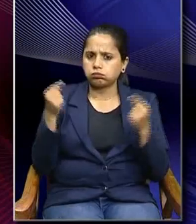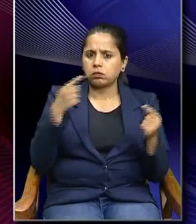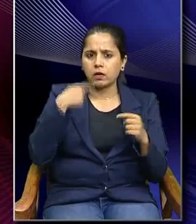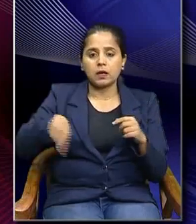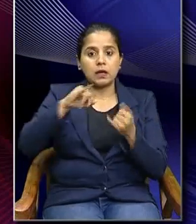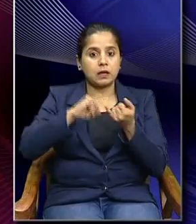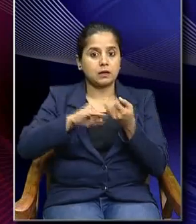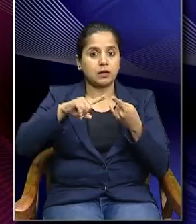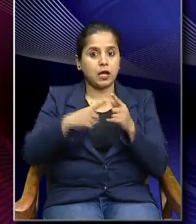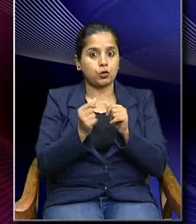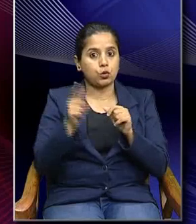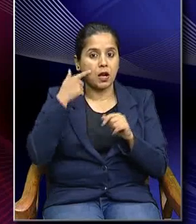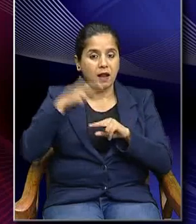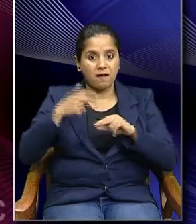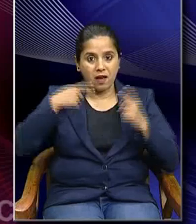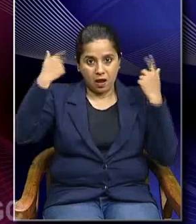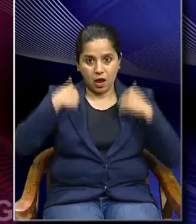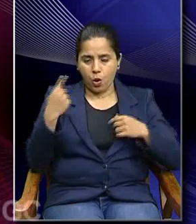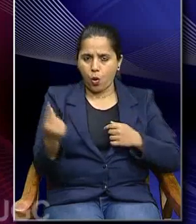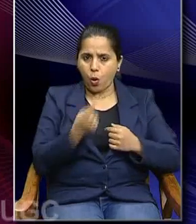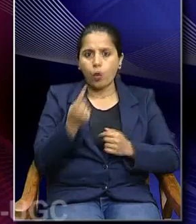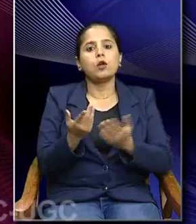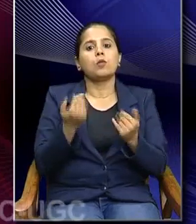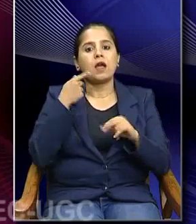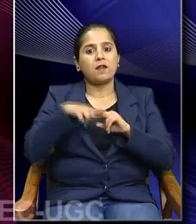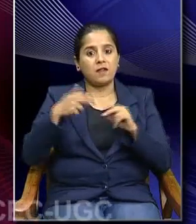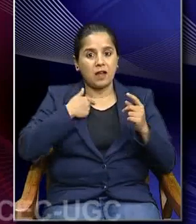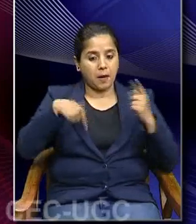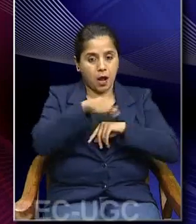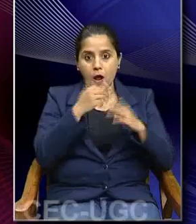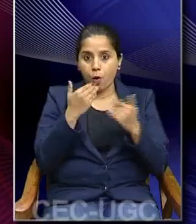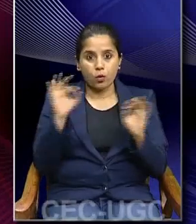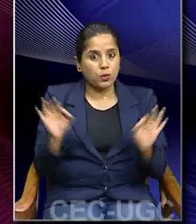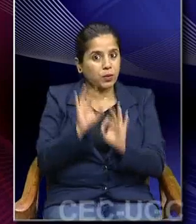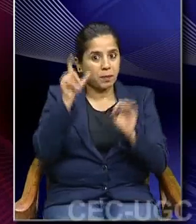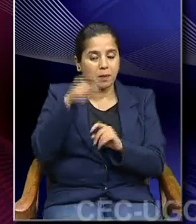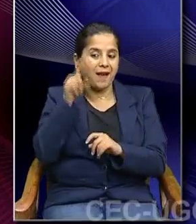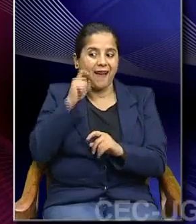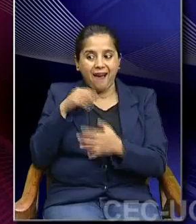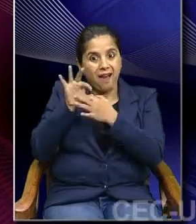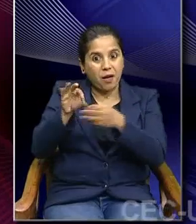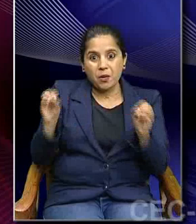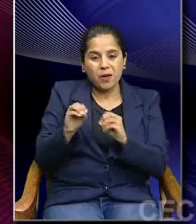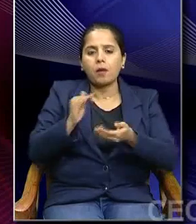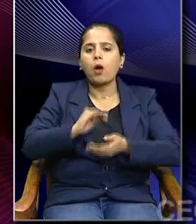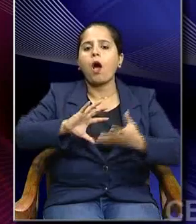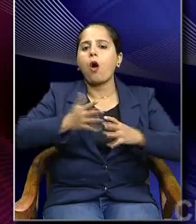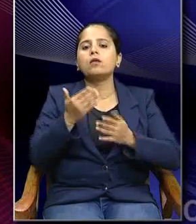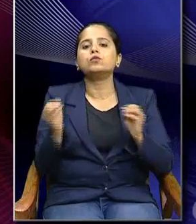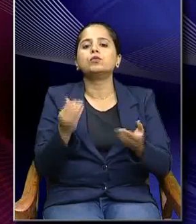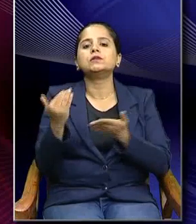sexual abstinence was the only method to control population. The population